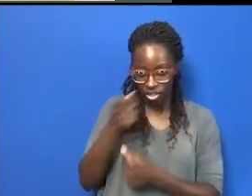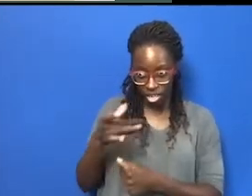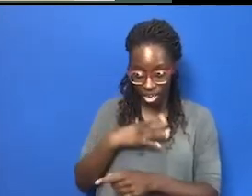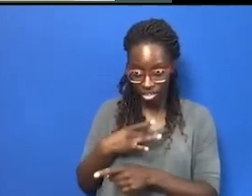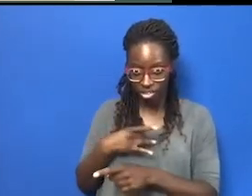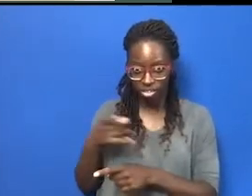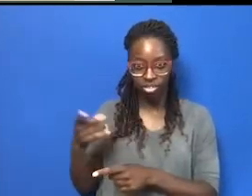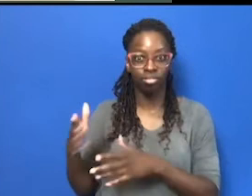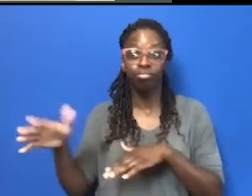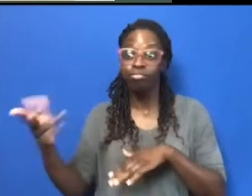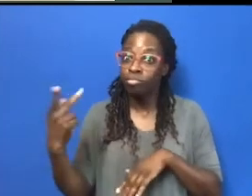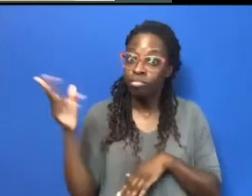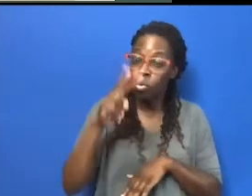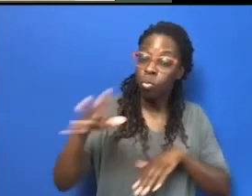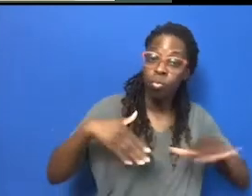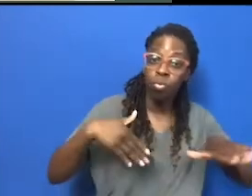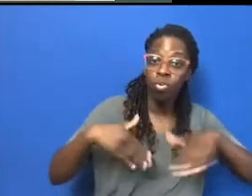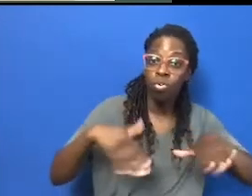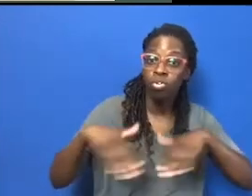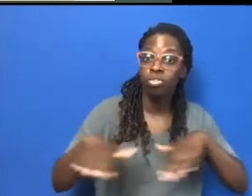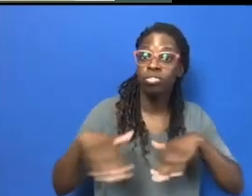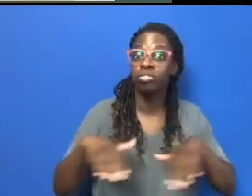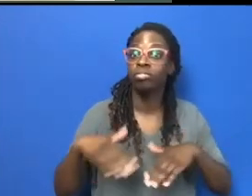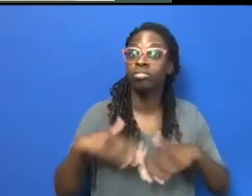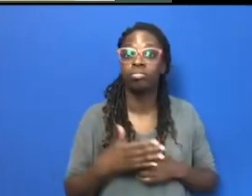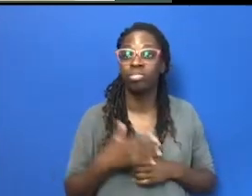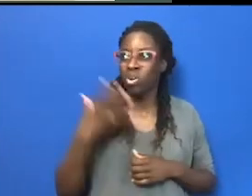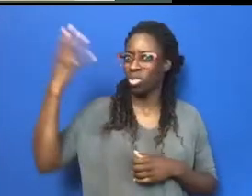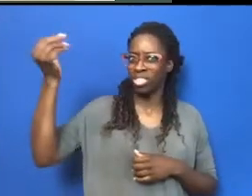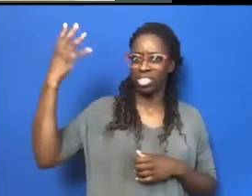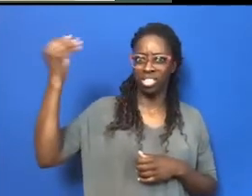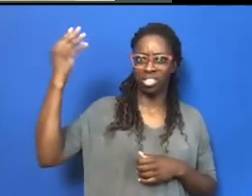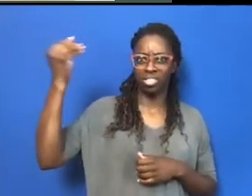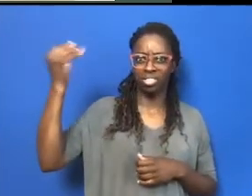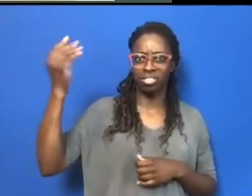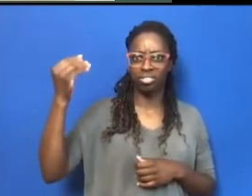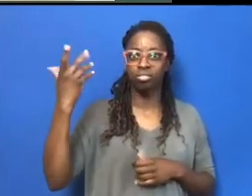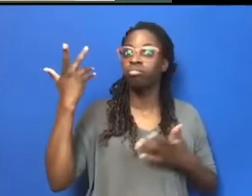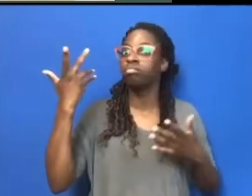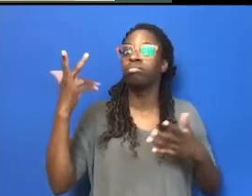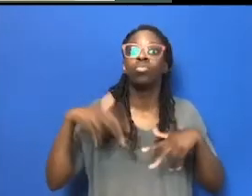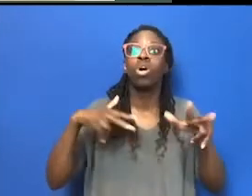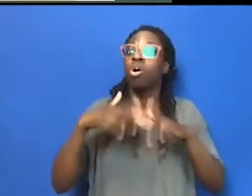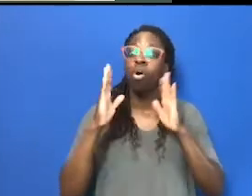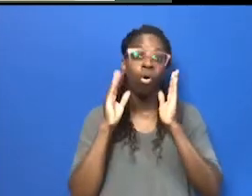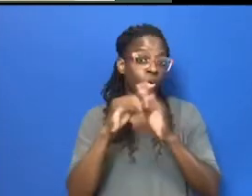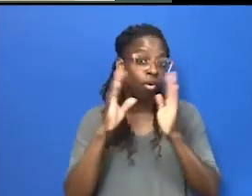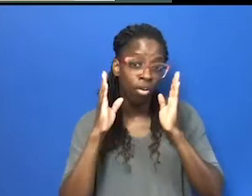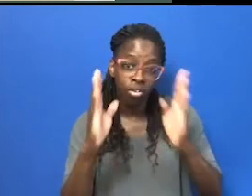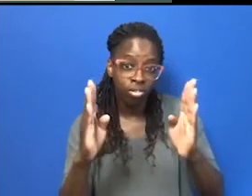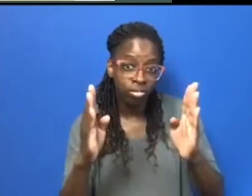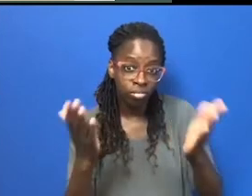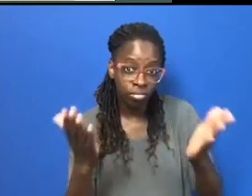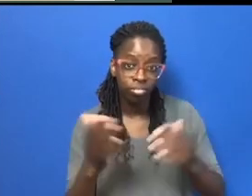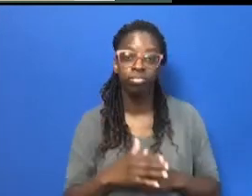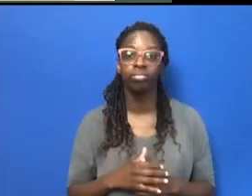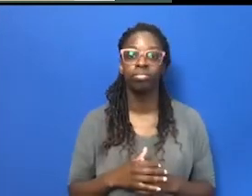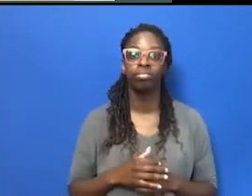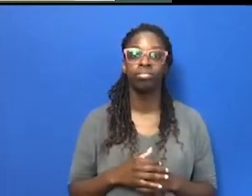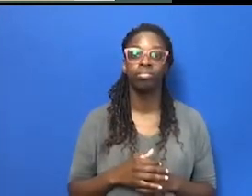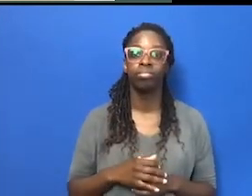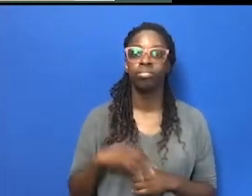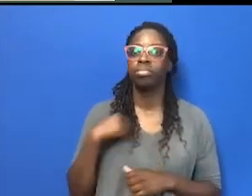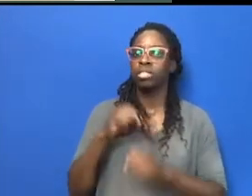time. Whether you're outside walking or you're just walking around the hallways, it's a great time to count how many lockers there are, or how many specific tiles you see